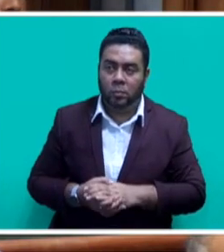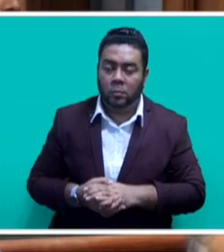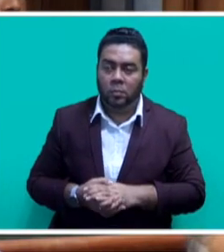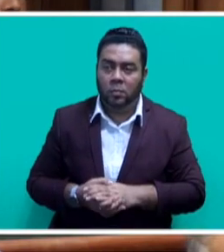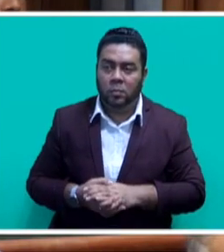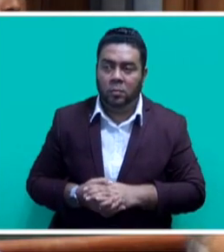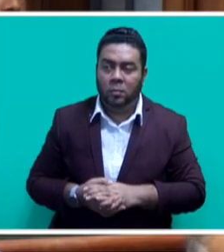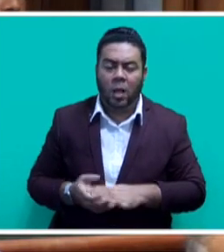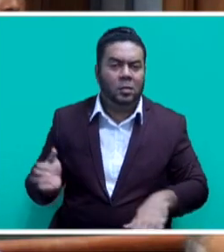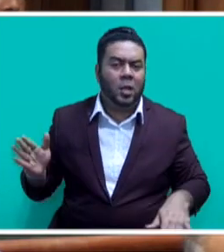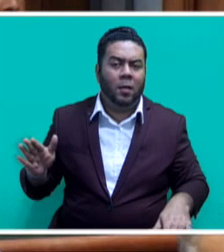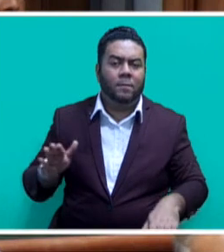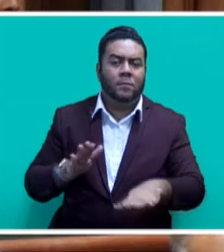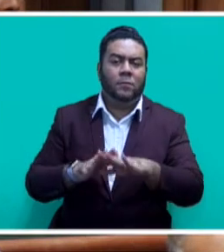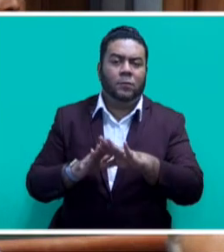a fully fledged